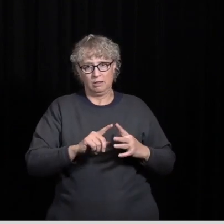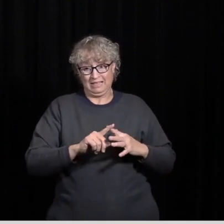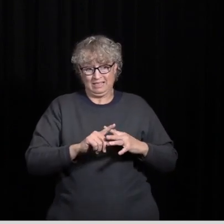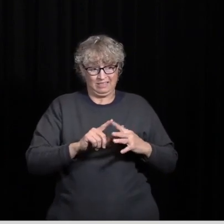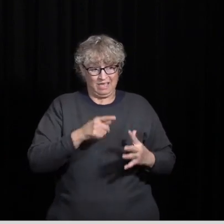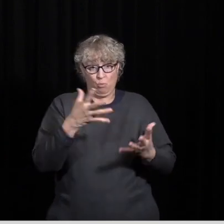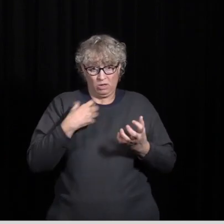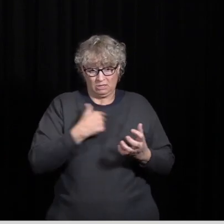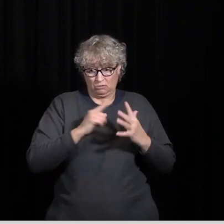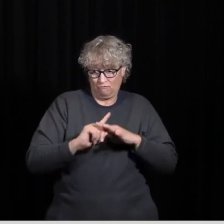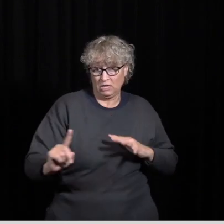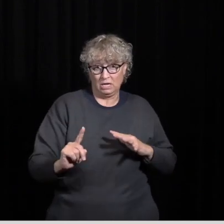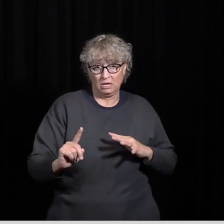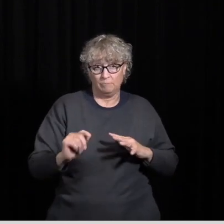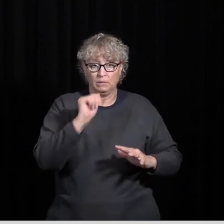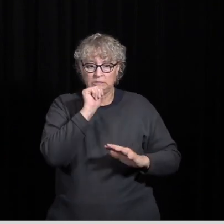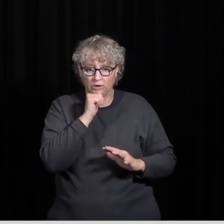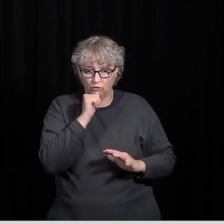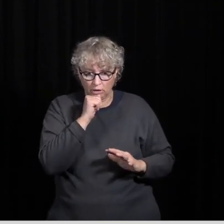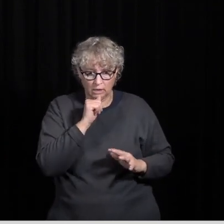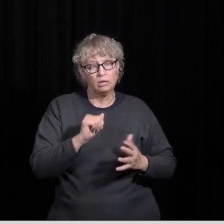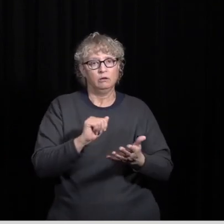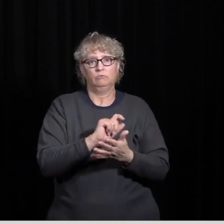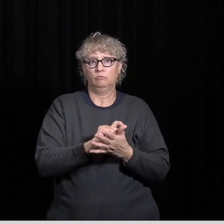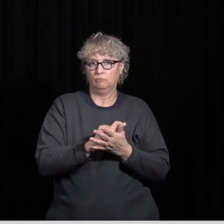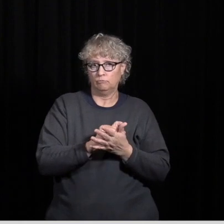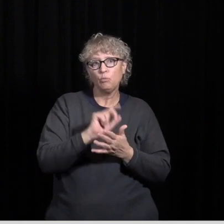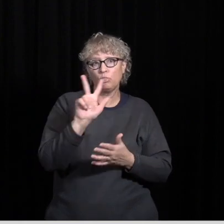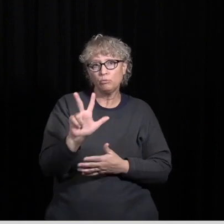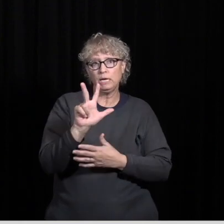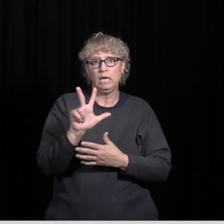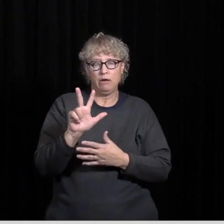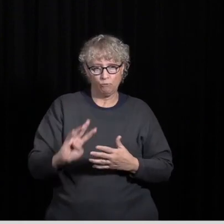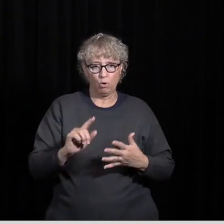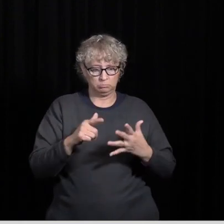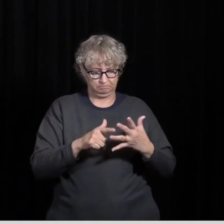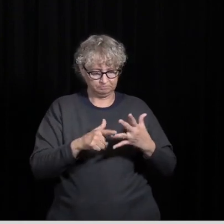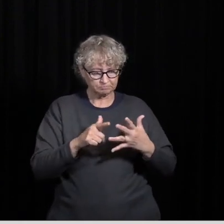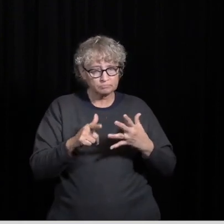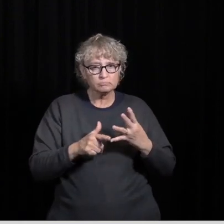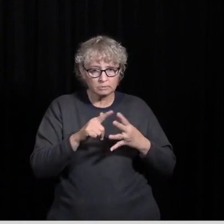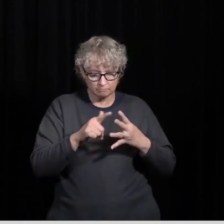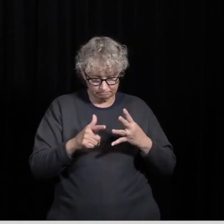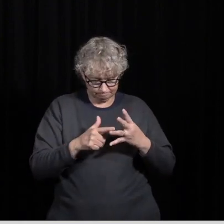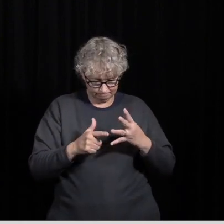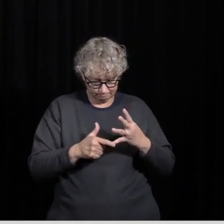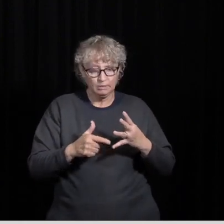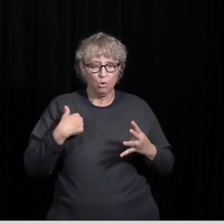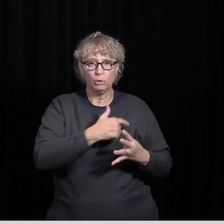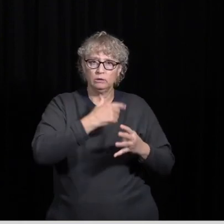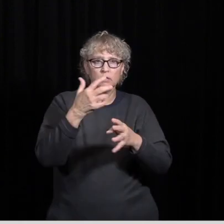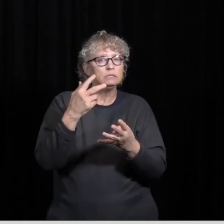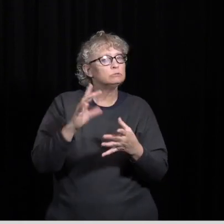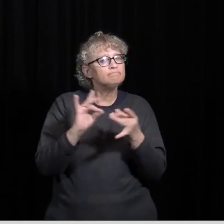suffering. And there's two kinds of suffering. It's number 3 and 4. God tests the Christian. We suffer sometimes. We're going to talk about suffering of